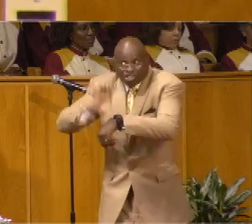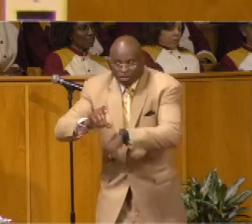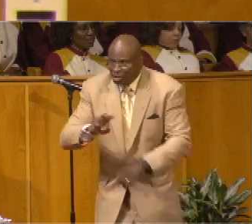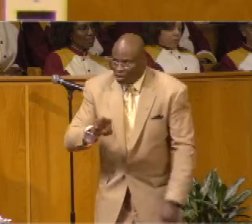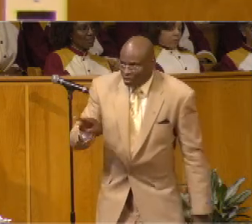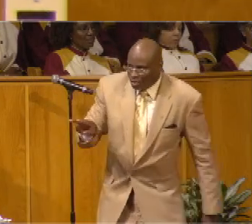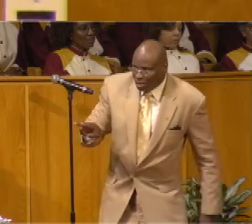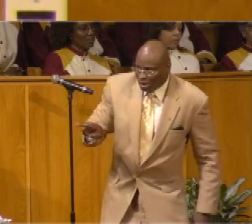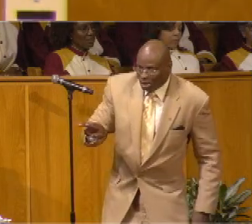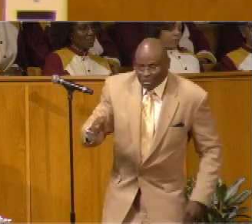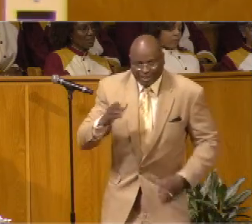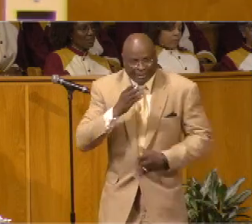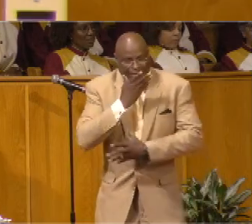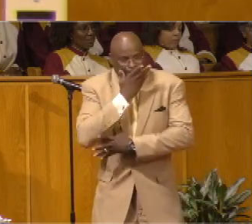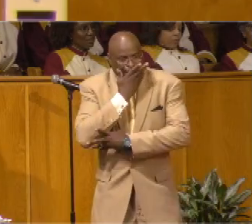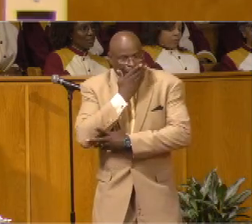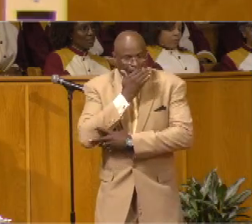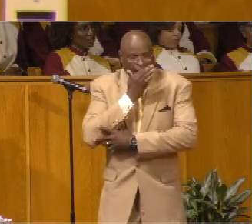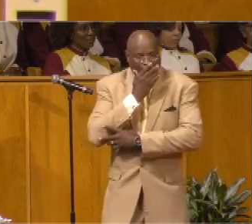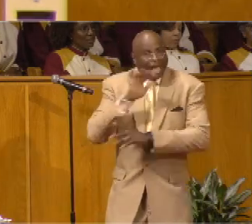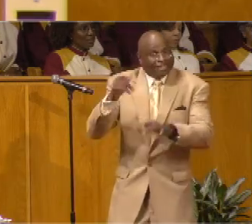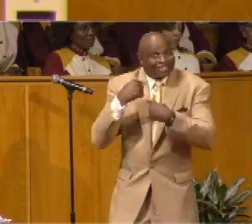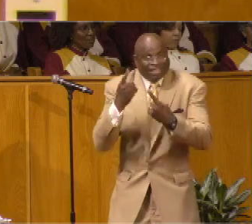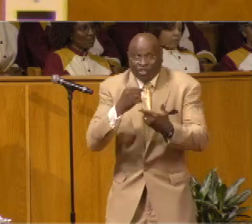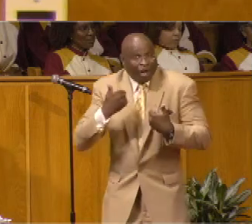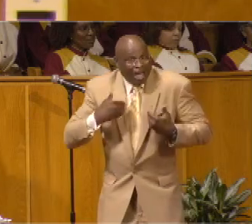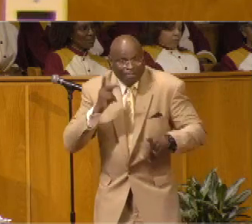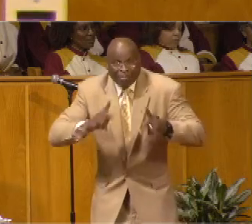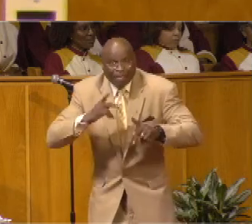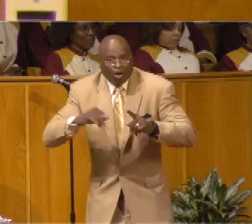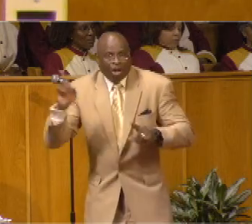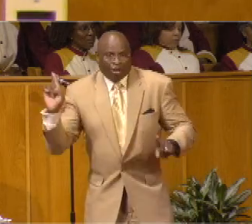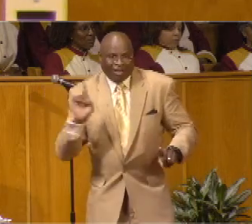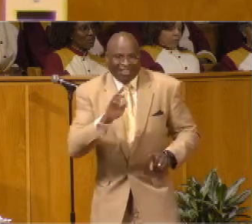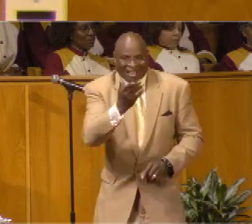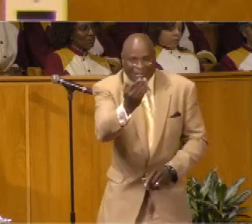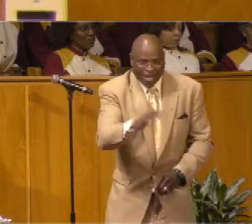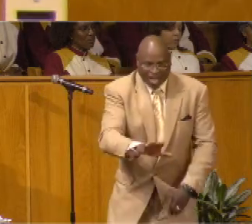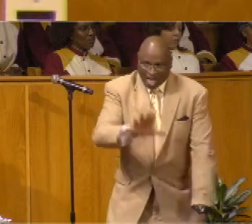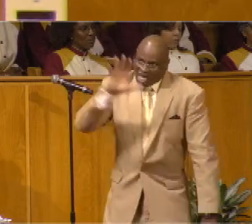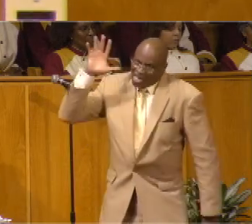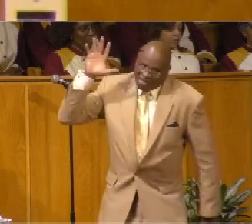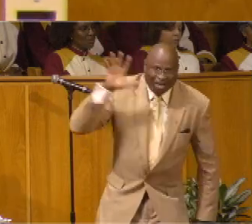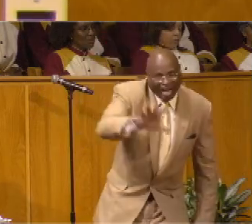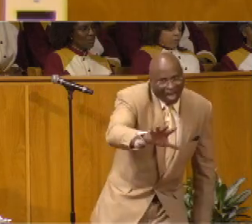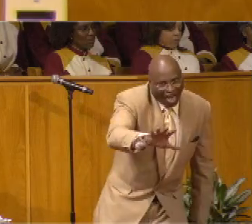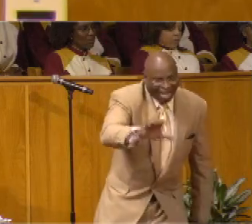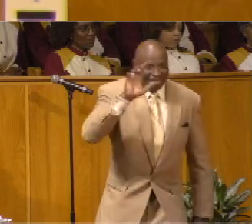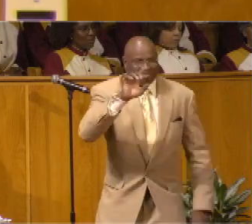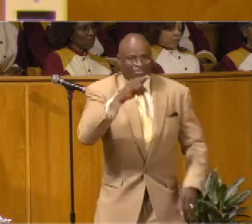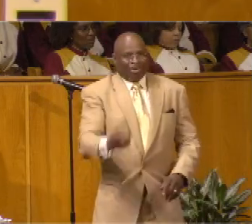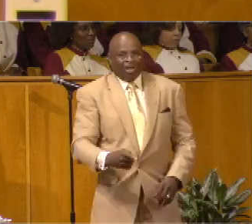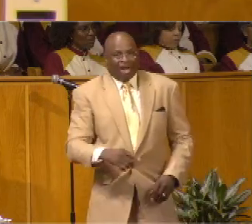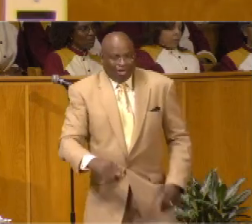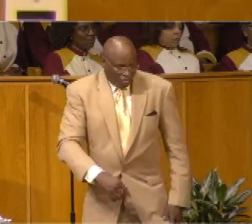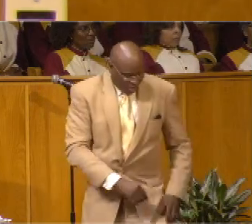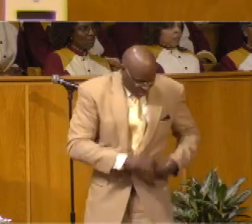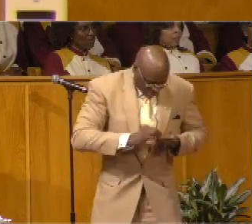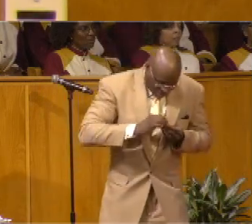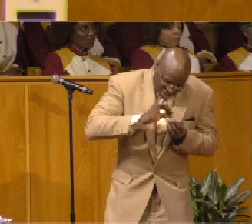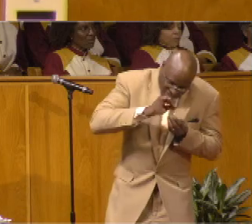churches. And since you don't have people laying hands on you, and you don't carry oil in your